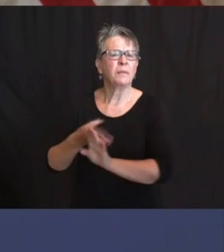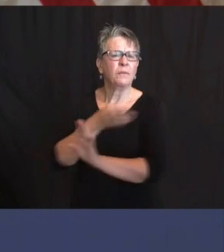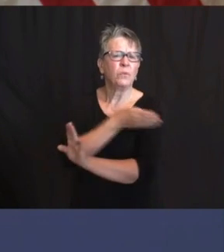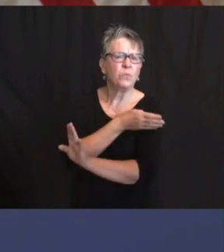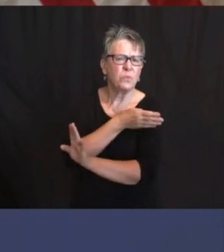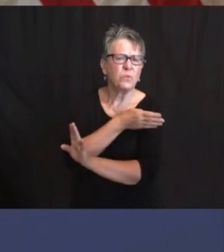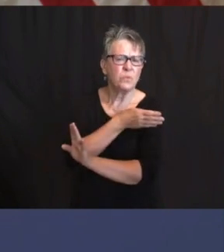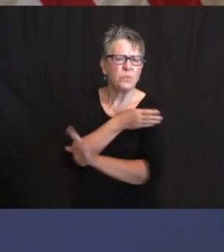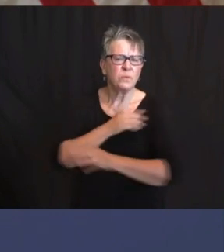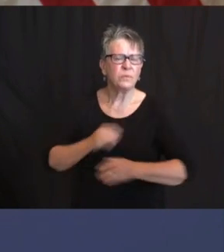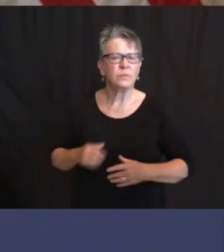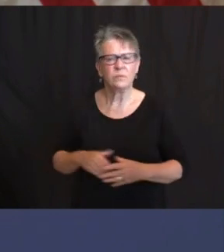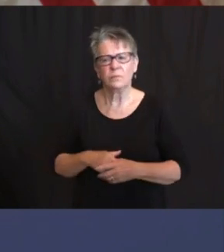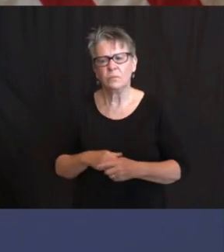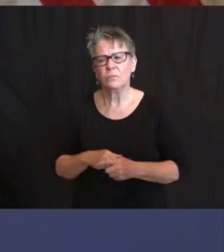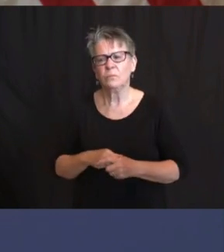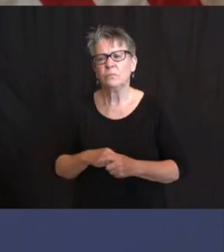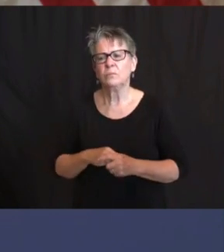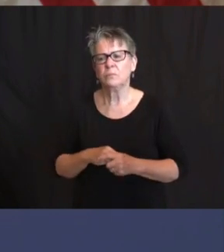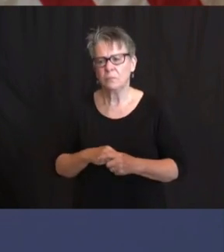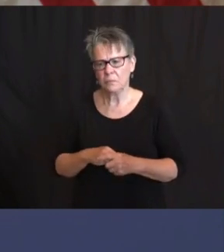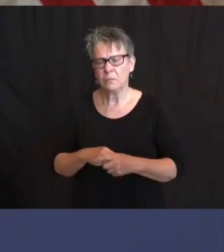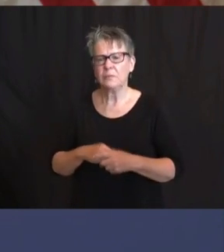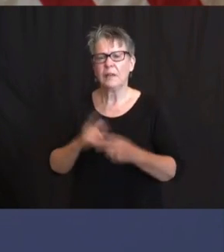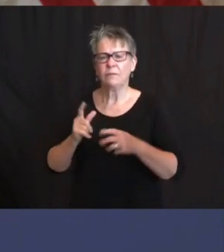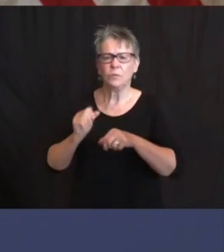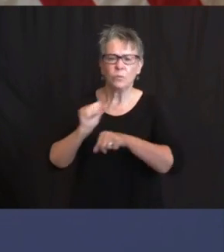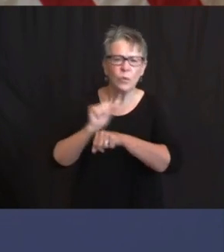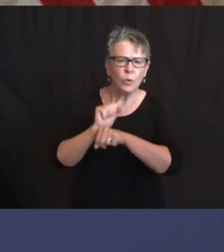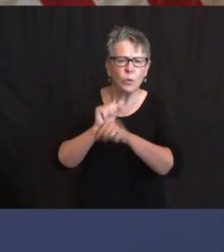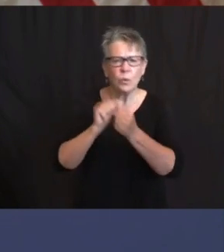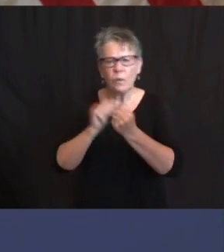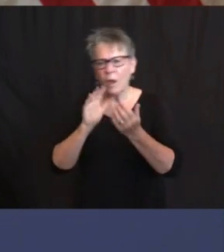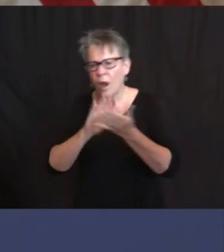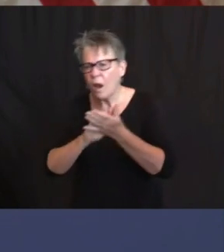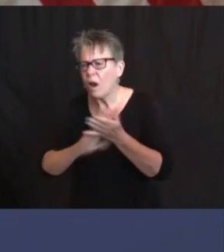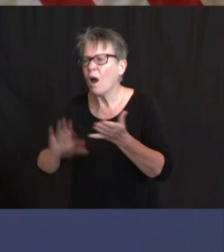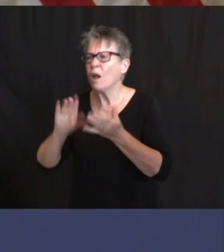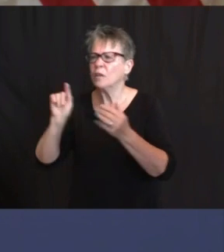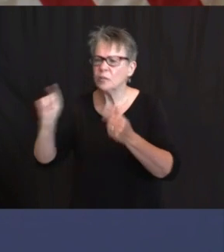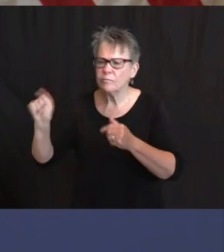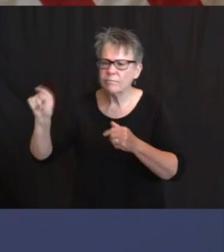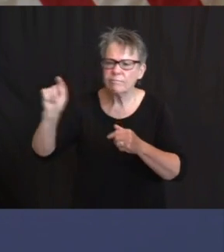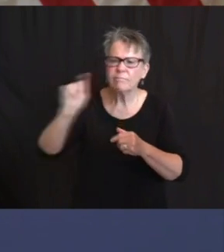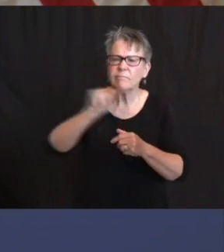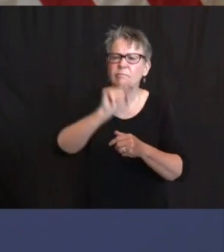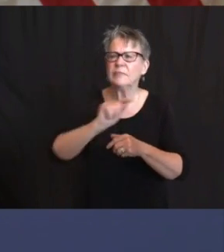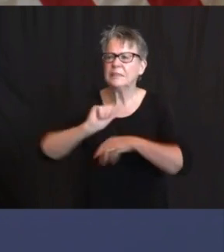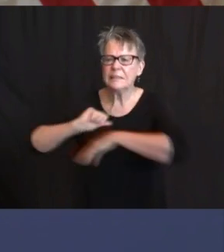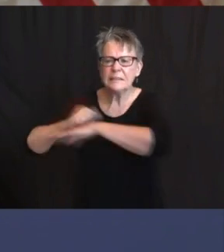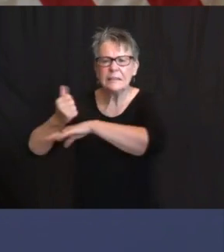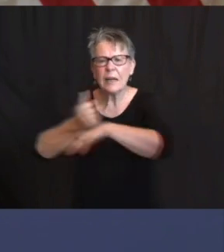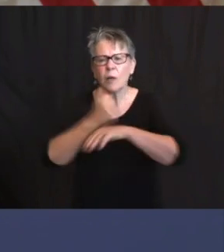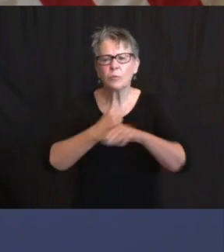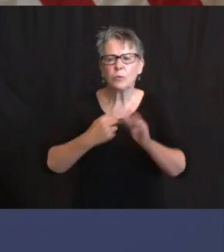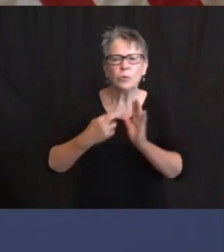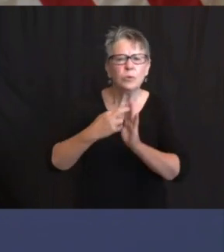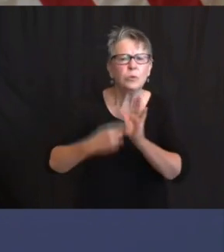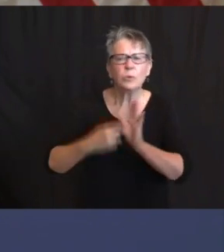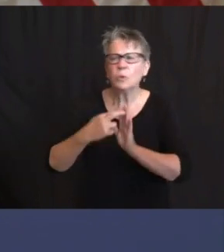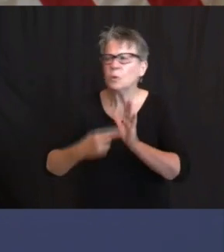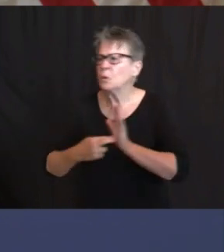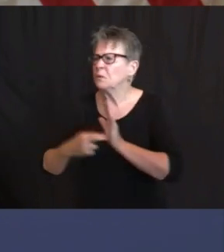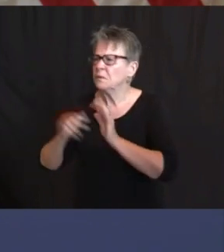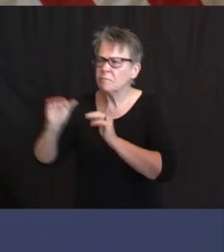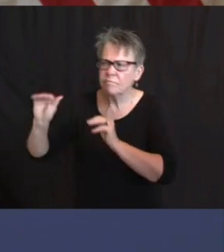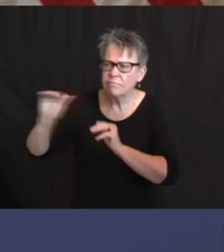restarting operations with these appropriate safeguards in place, answering questions that they have along the way, and helping them to come